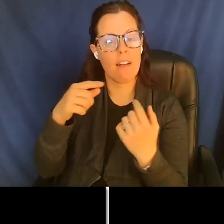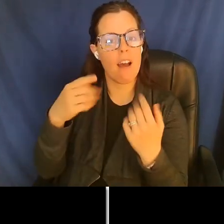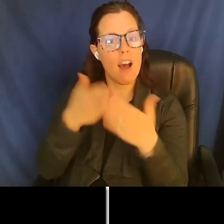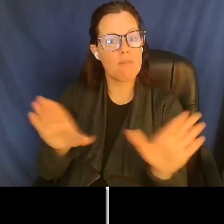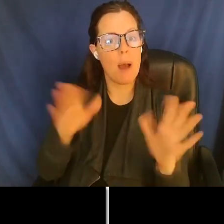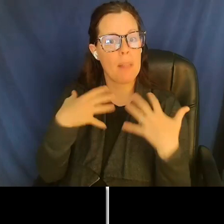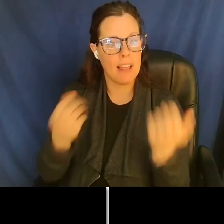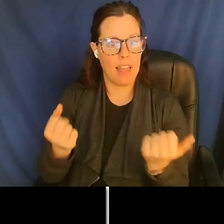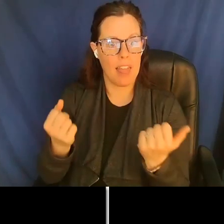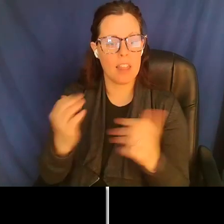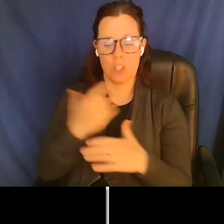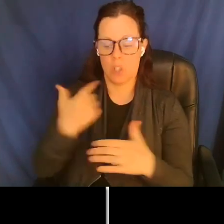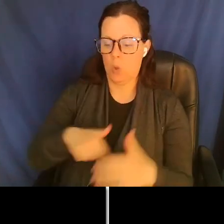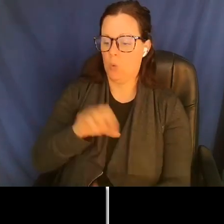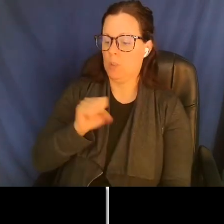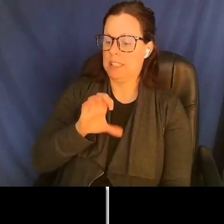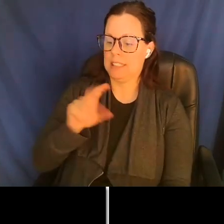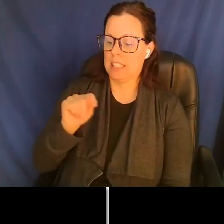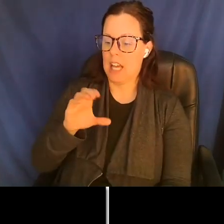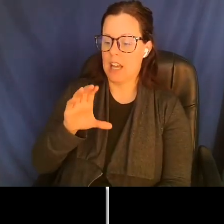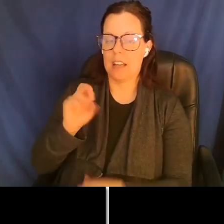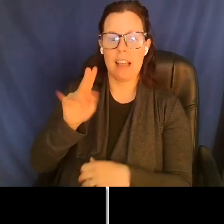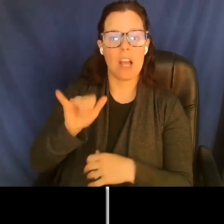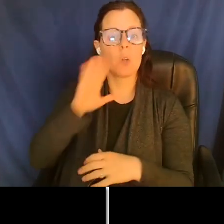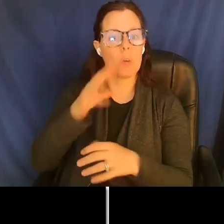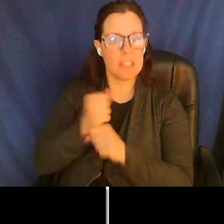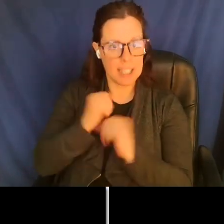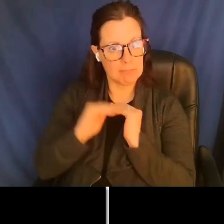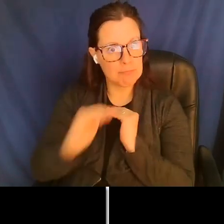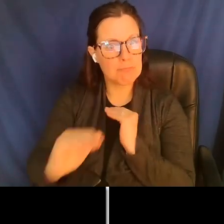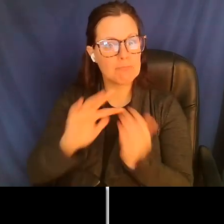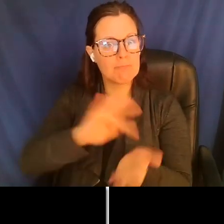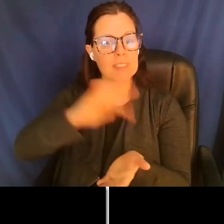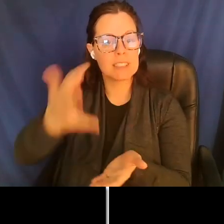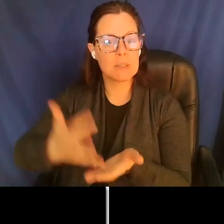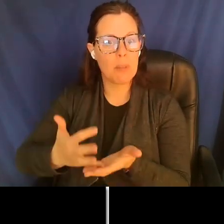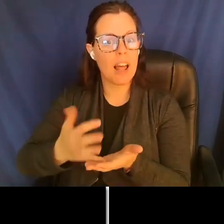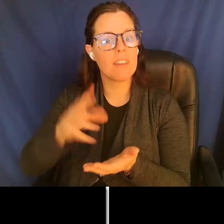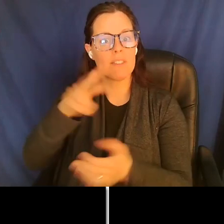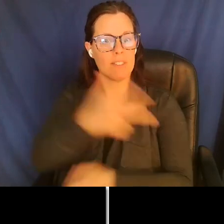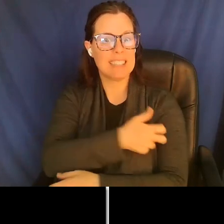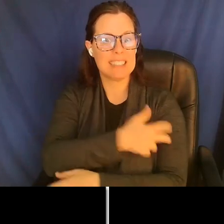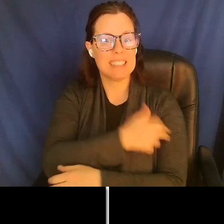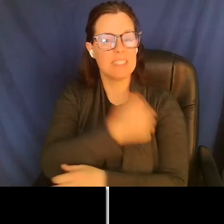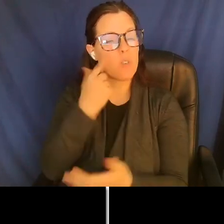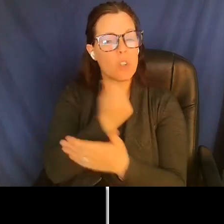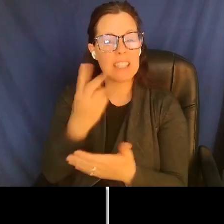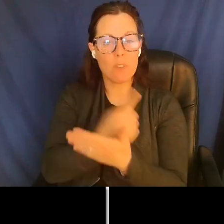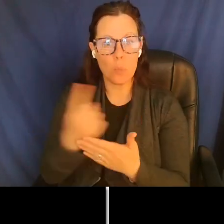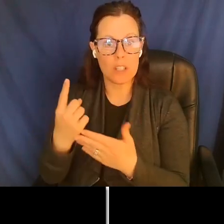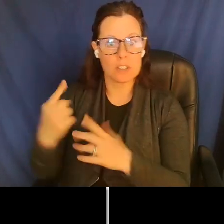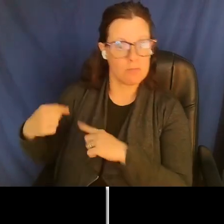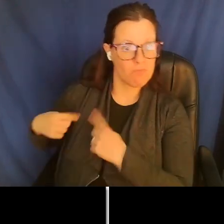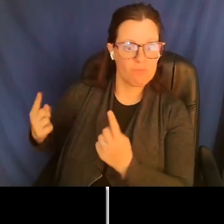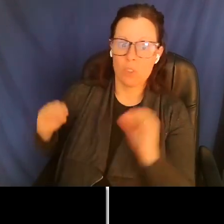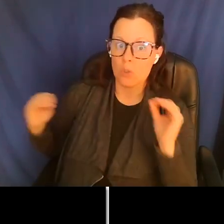we, Scott County, will be allocated a stable supply of vaccine for several weeks. This is something we have not been